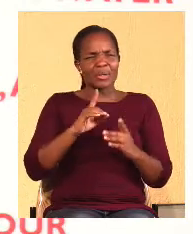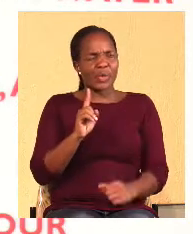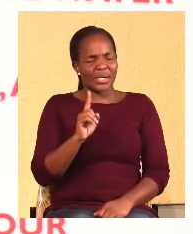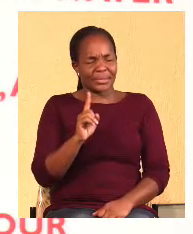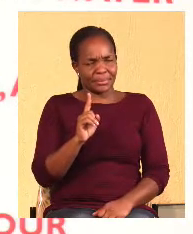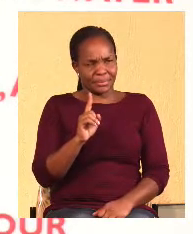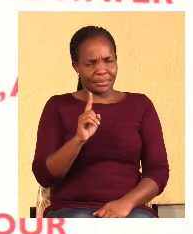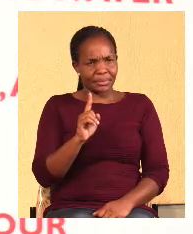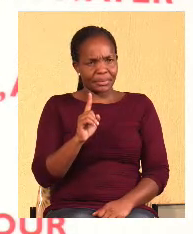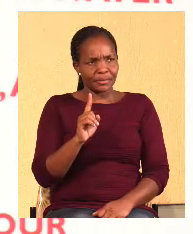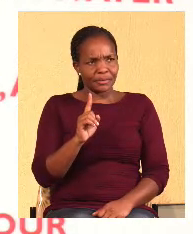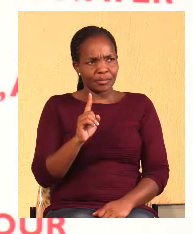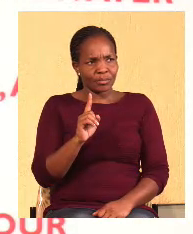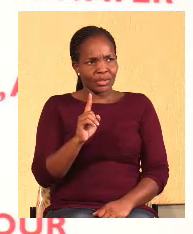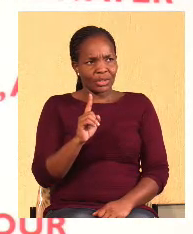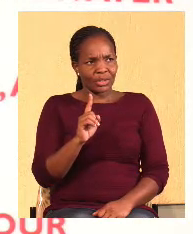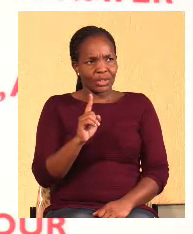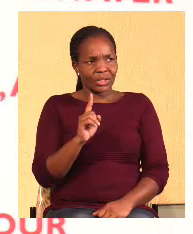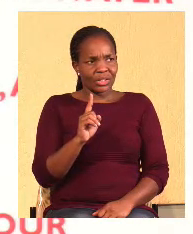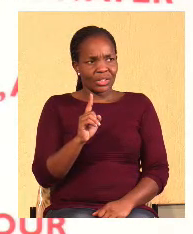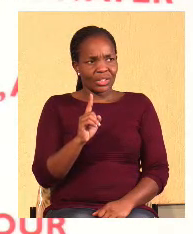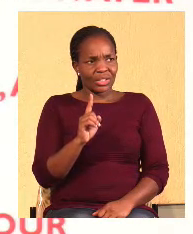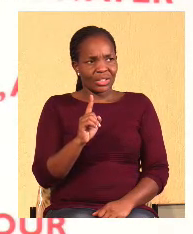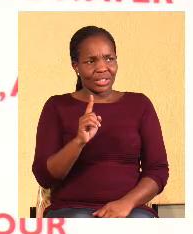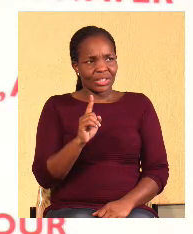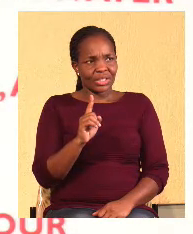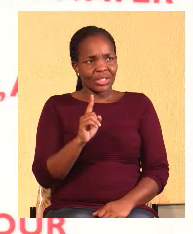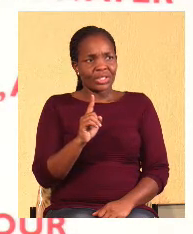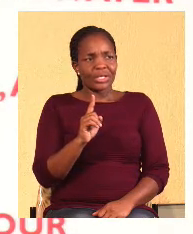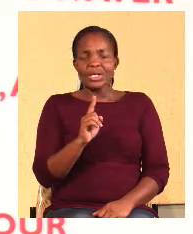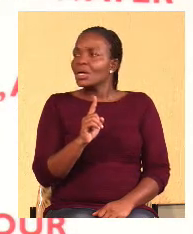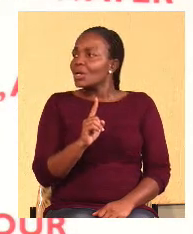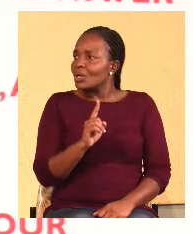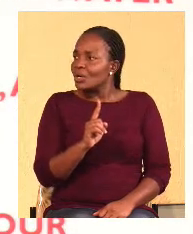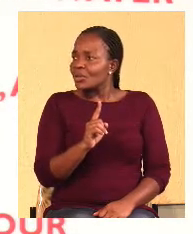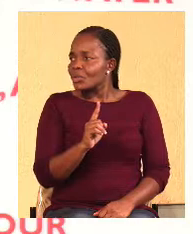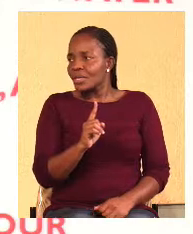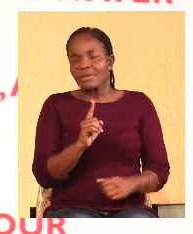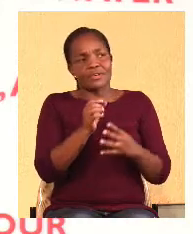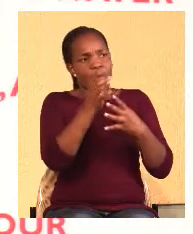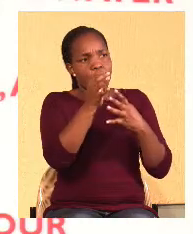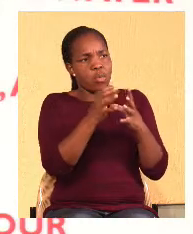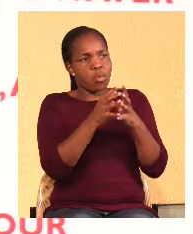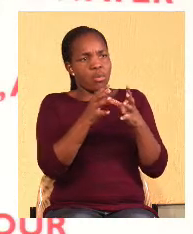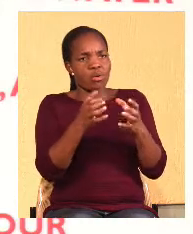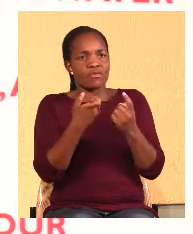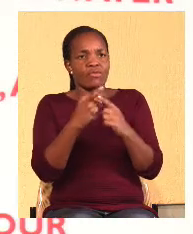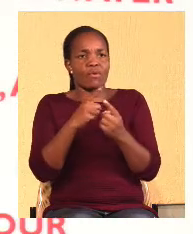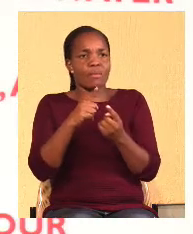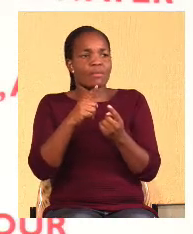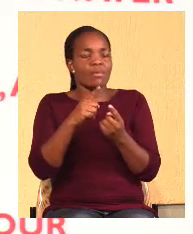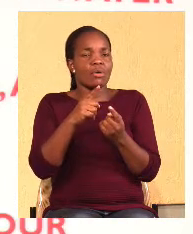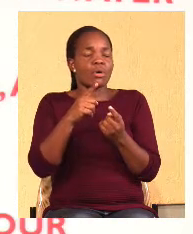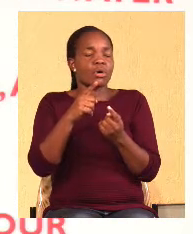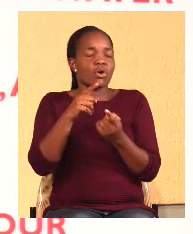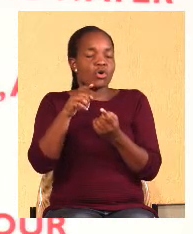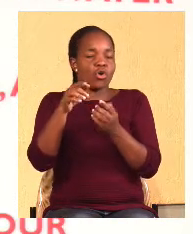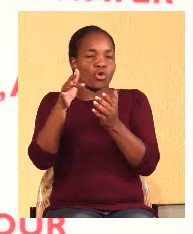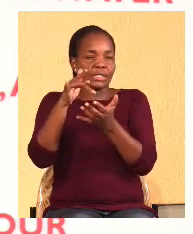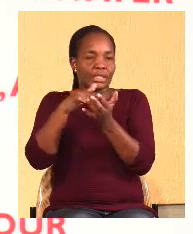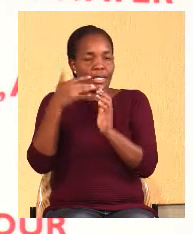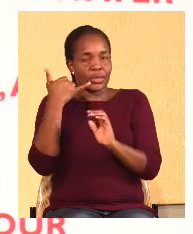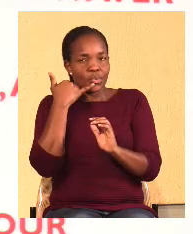the surveillance, from the surveillance pillar, as well as from the call center. But we are first